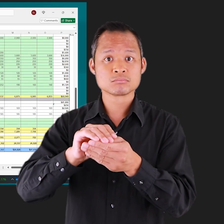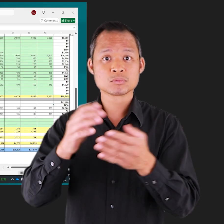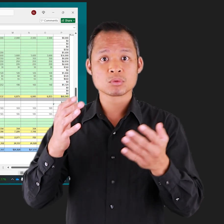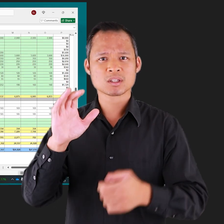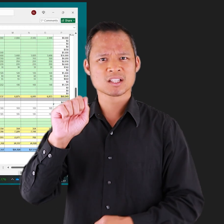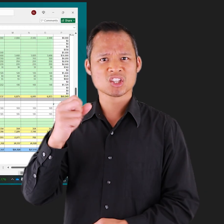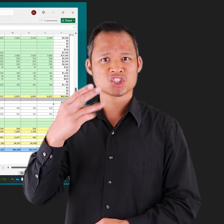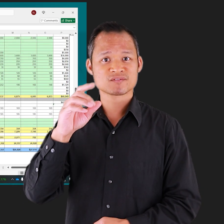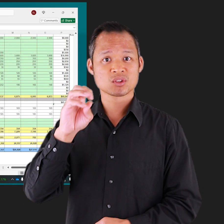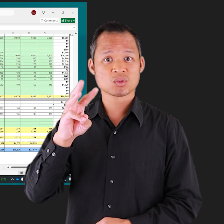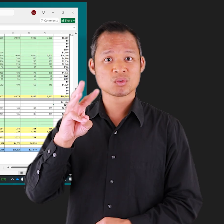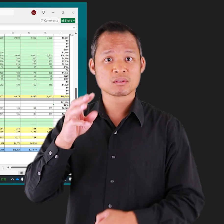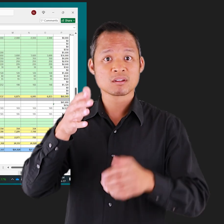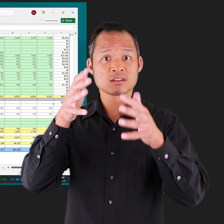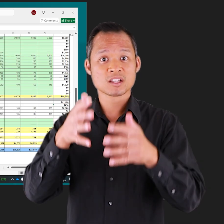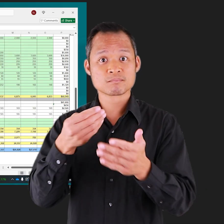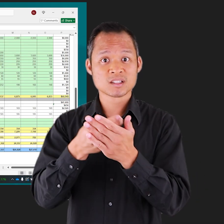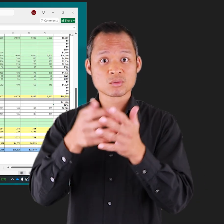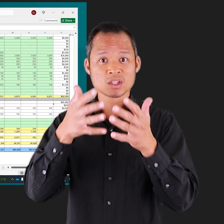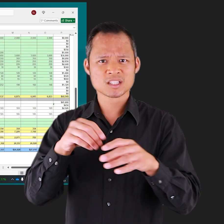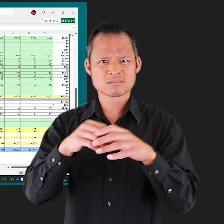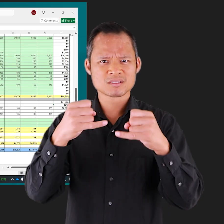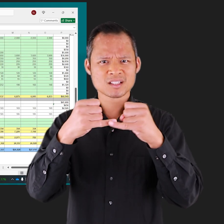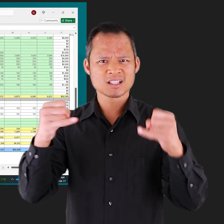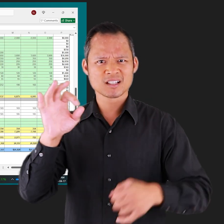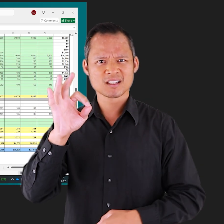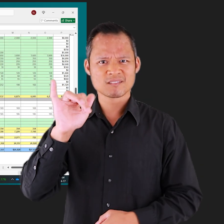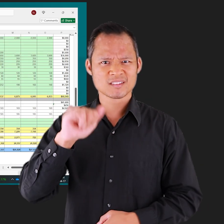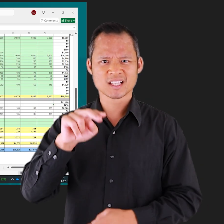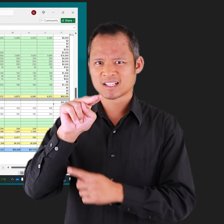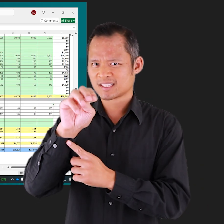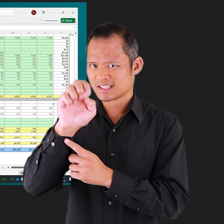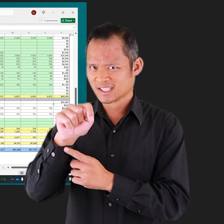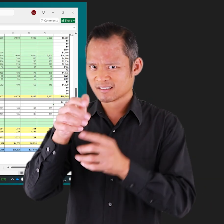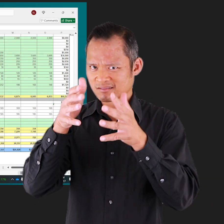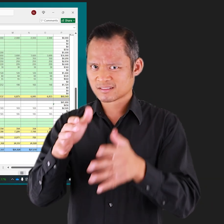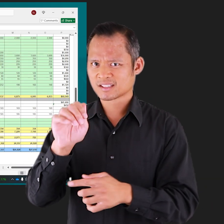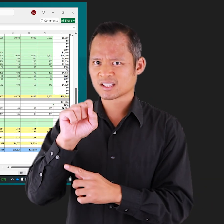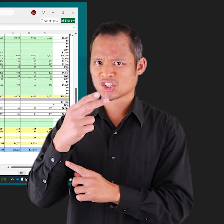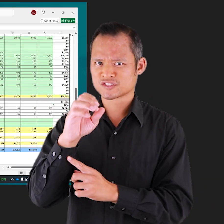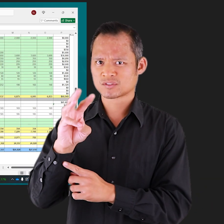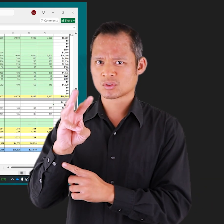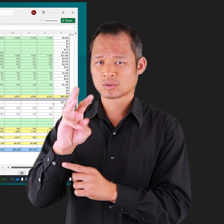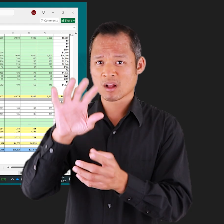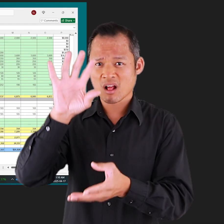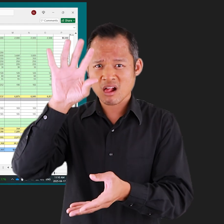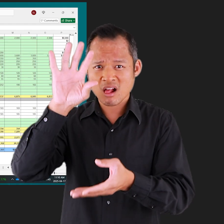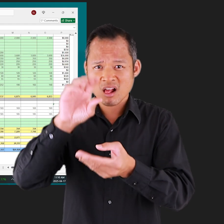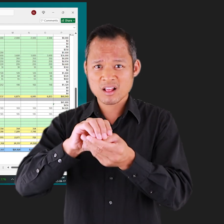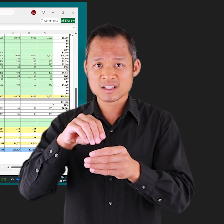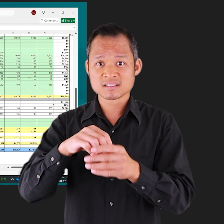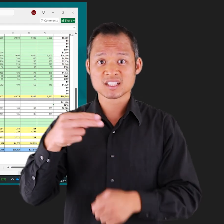automatically adds up all your cash flow for the month. The difference between the money in and the money out is found in line F, net cash